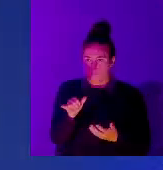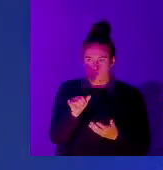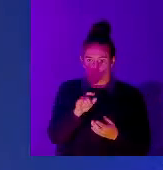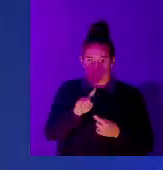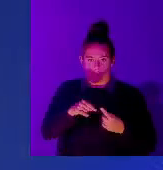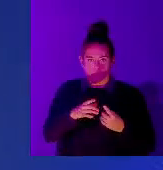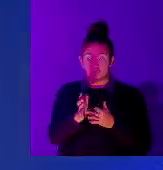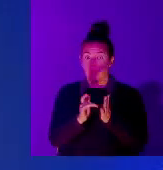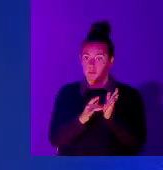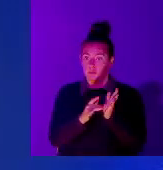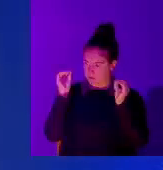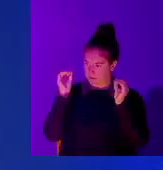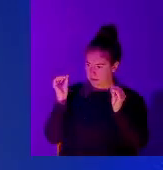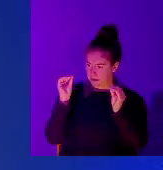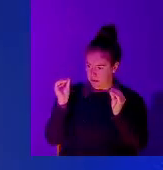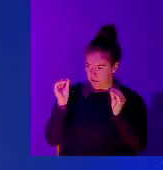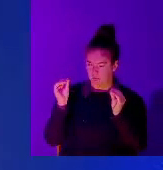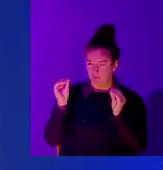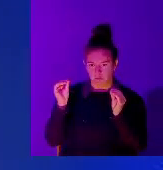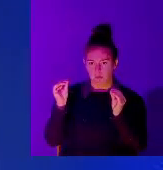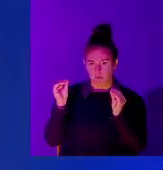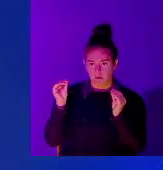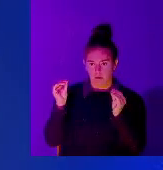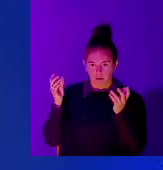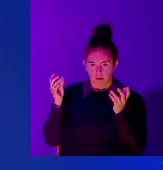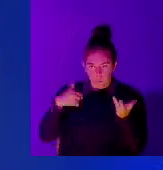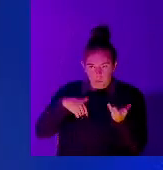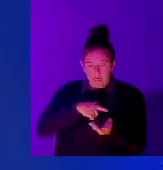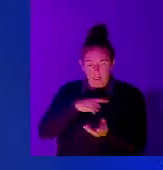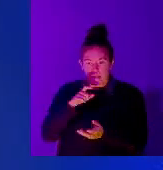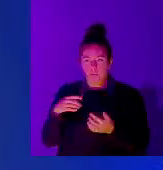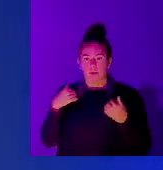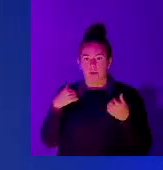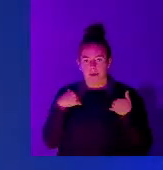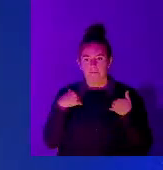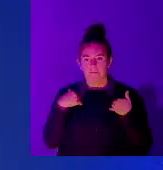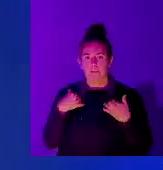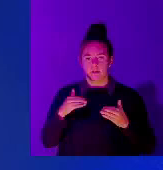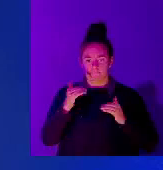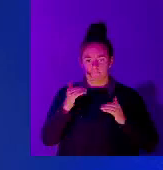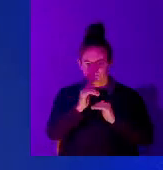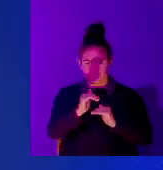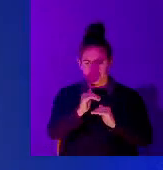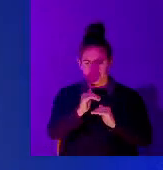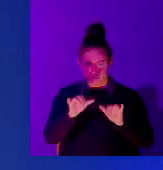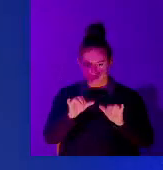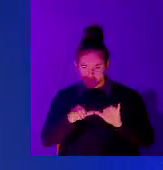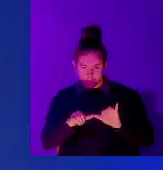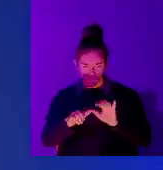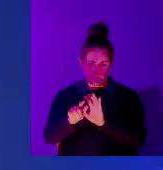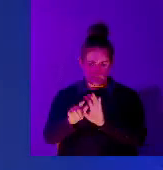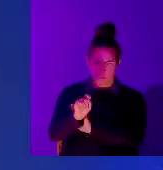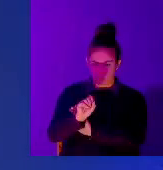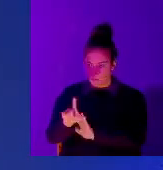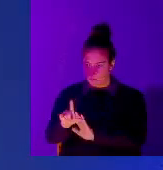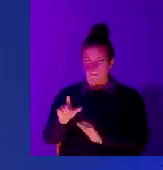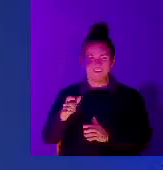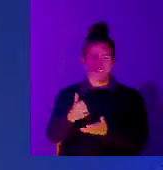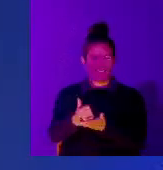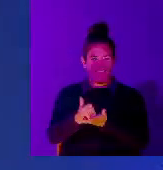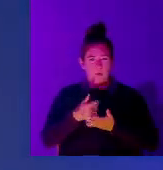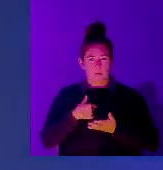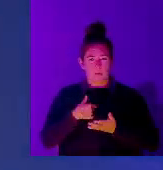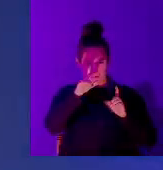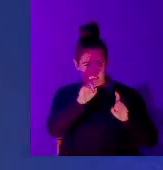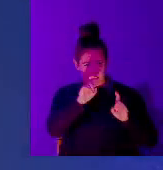We have to have a set of measuring tools to help us test those spirits